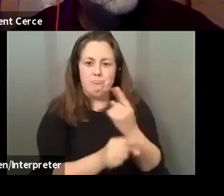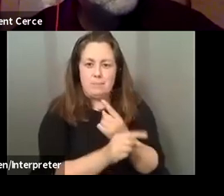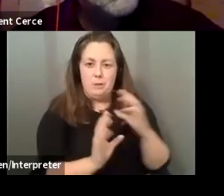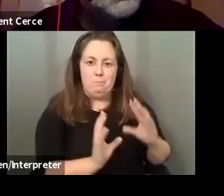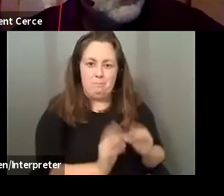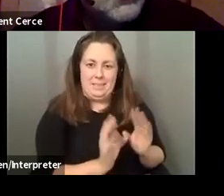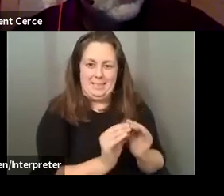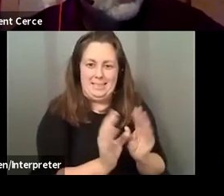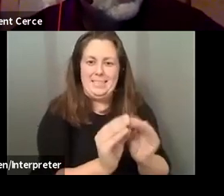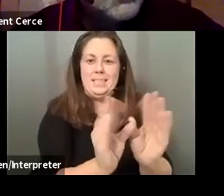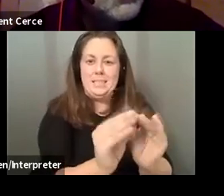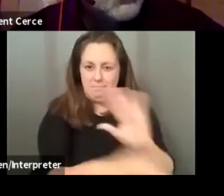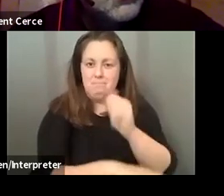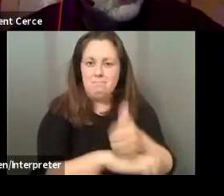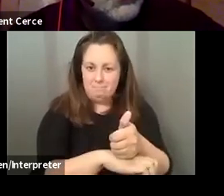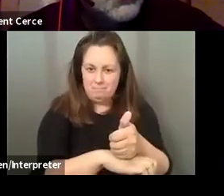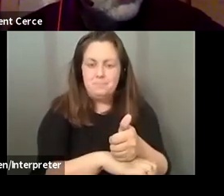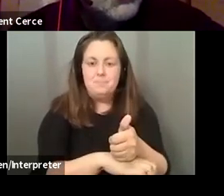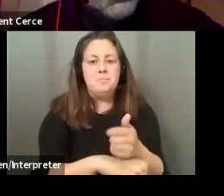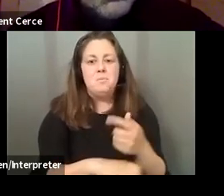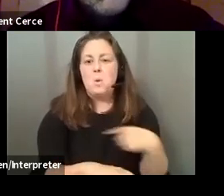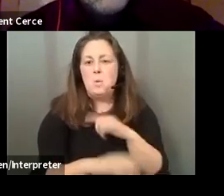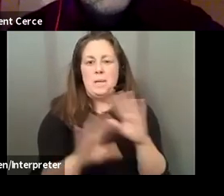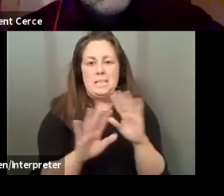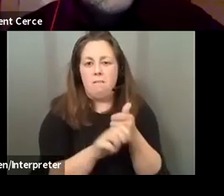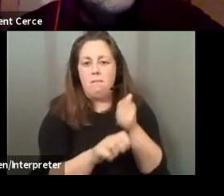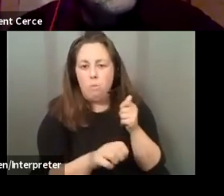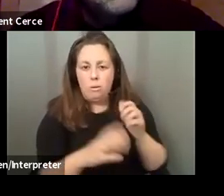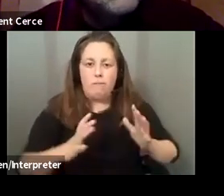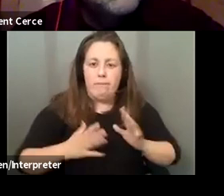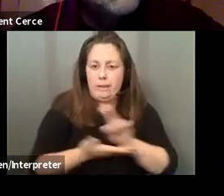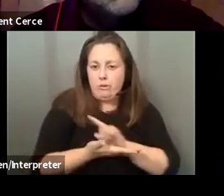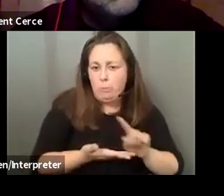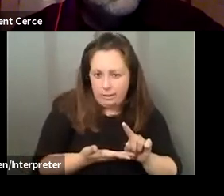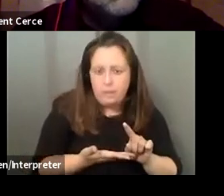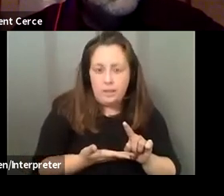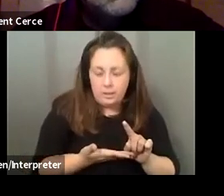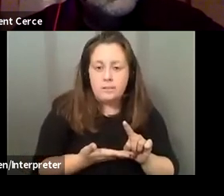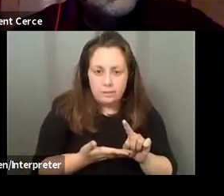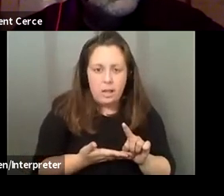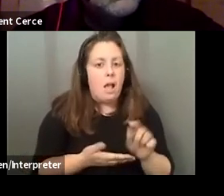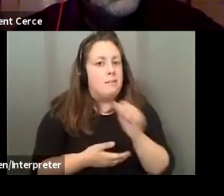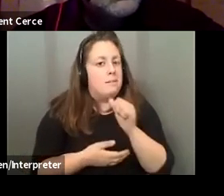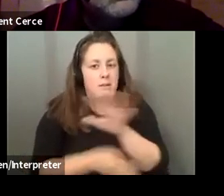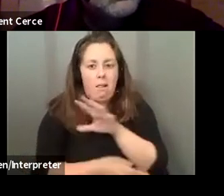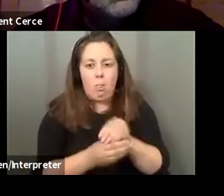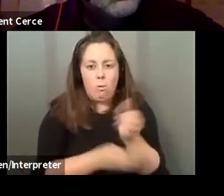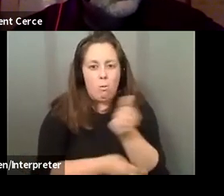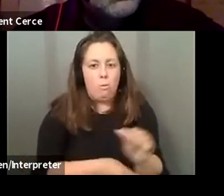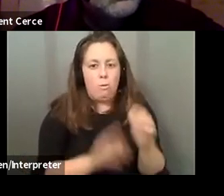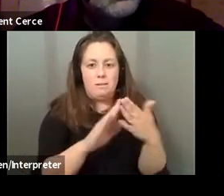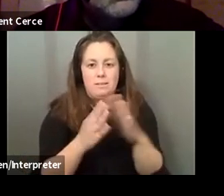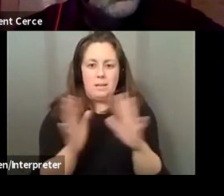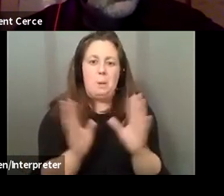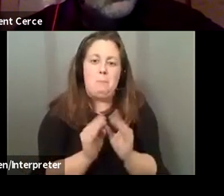scheduled. And we stayed away from vacation weeks and all of that stuff. And that does not include any town meetings, usually one in